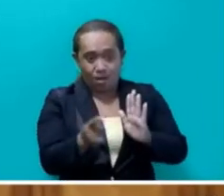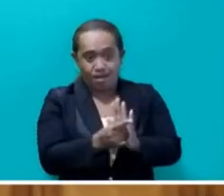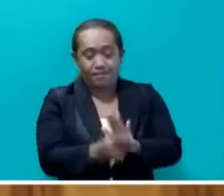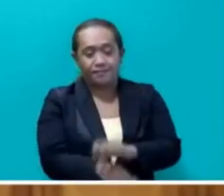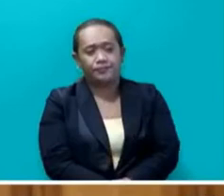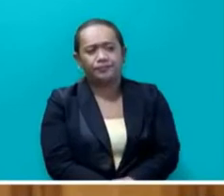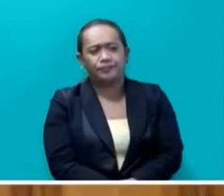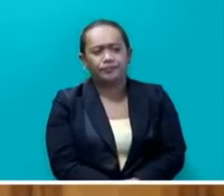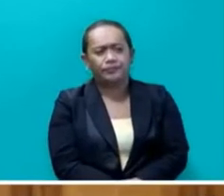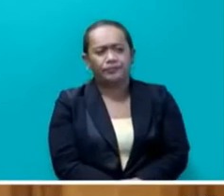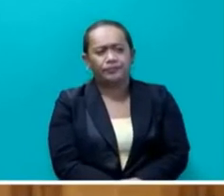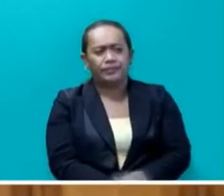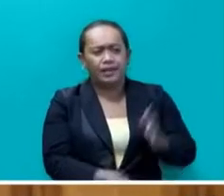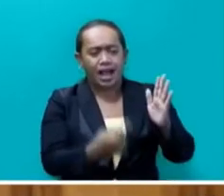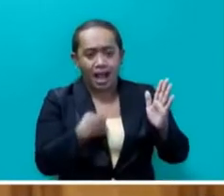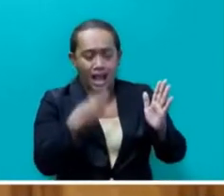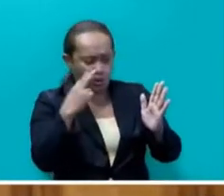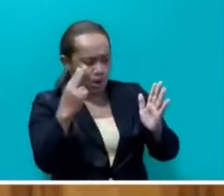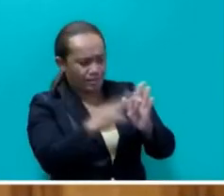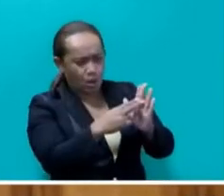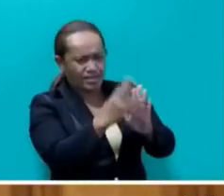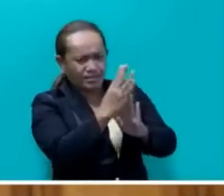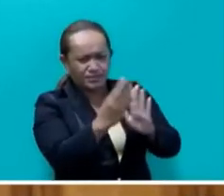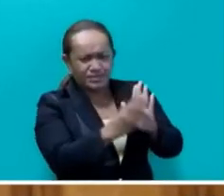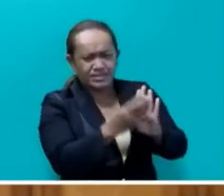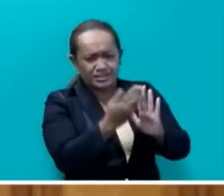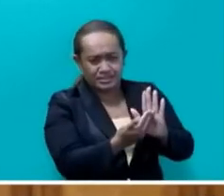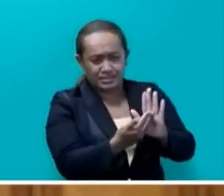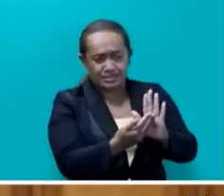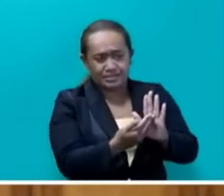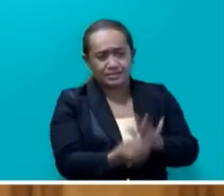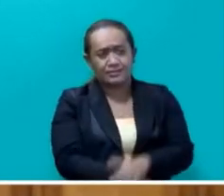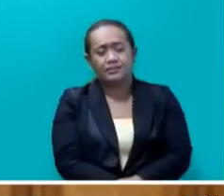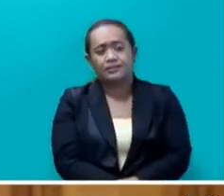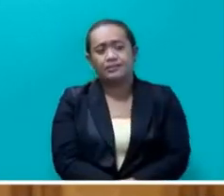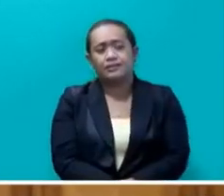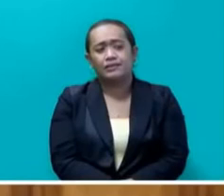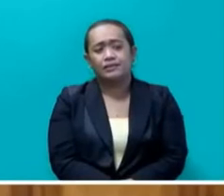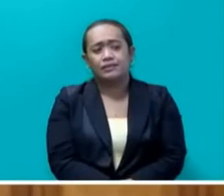I look at all these bills, Honorable Speaker. They have